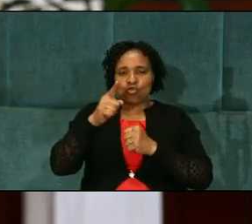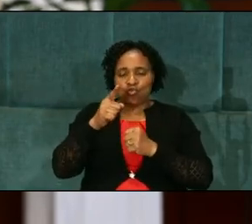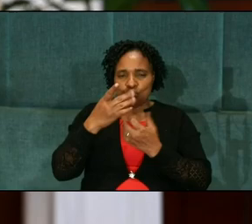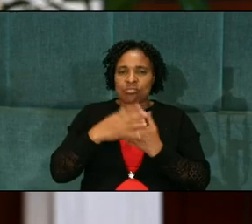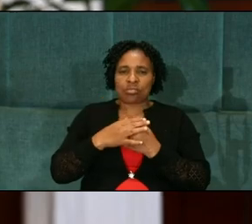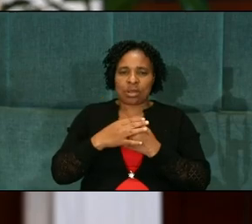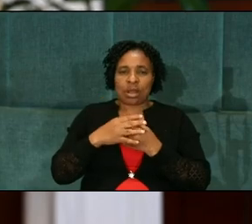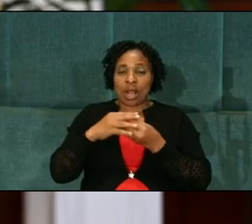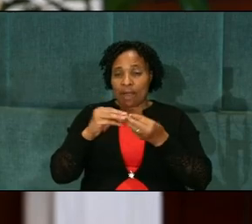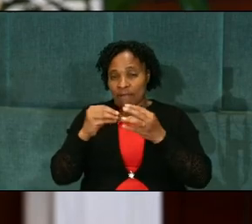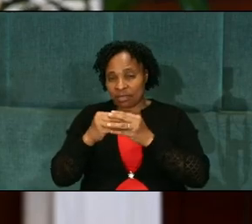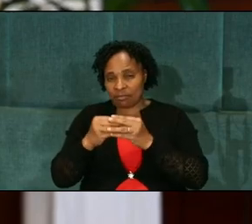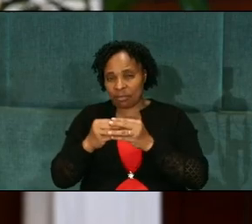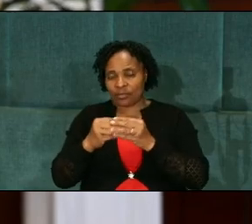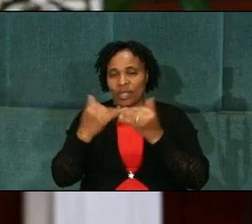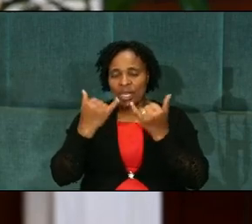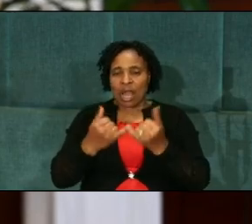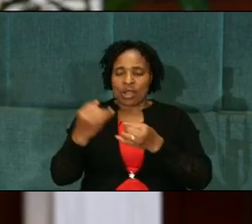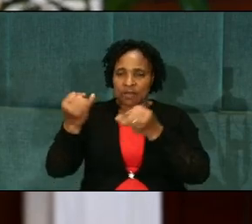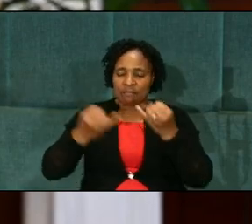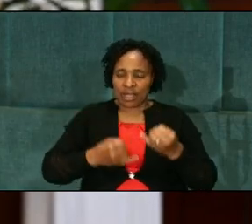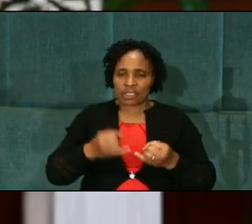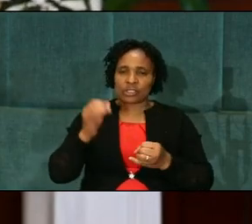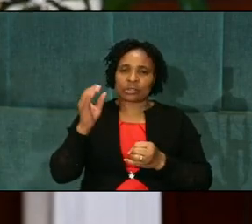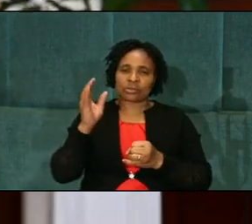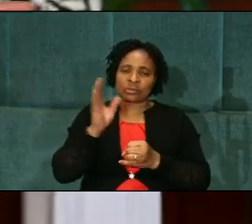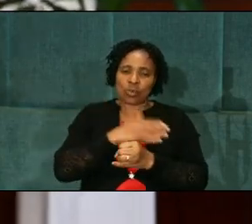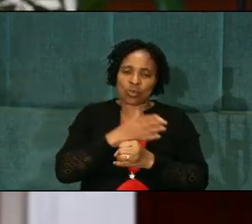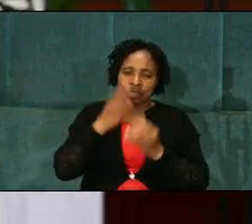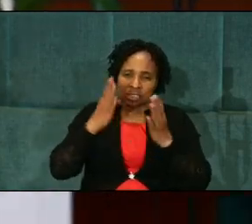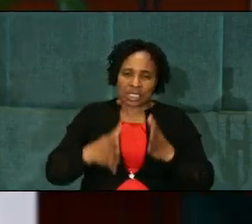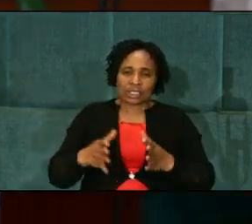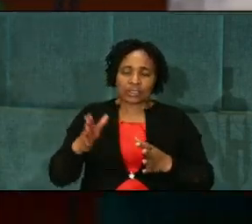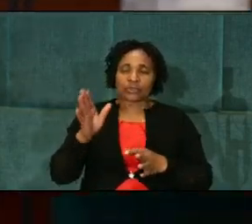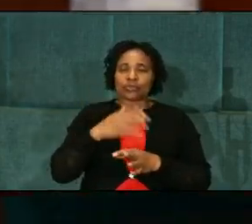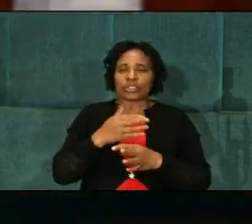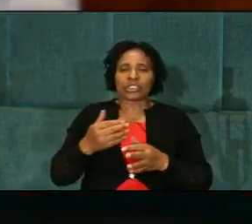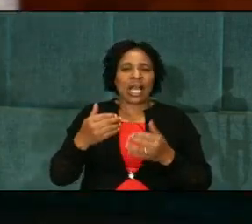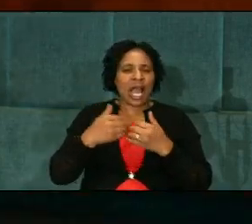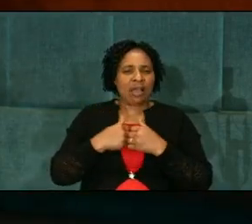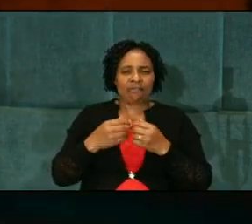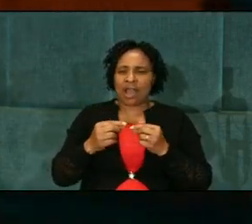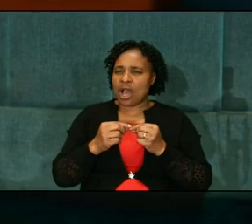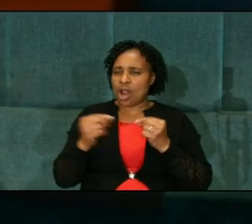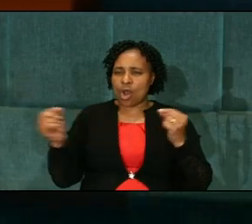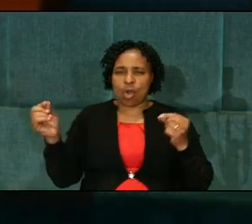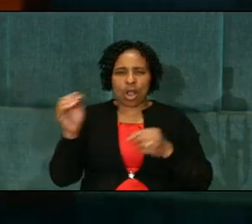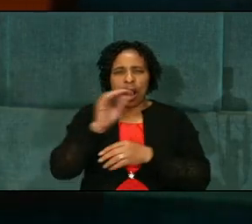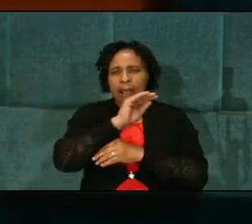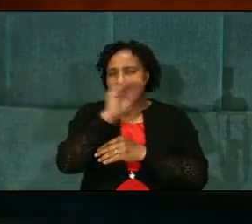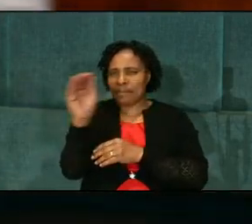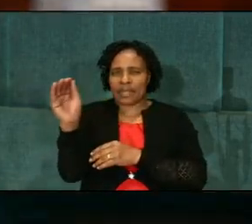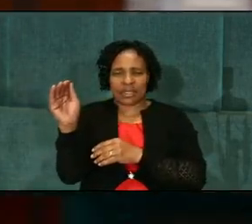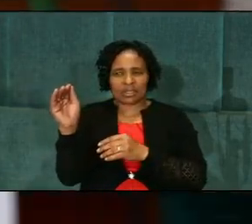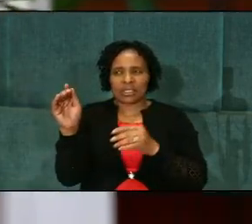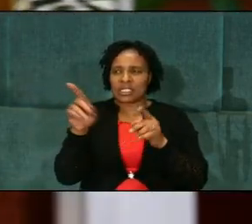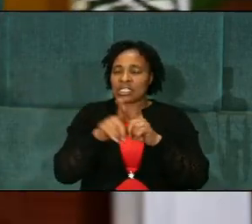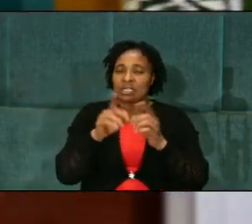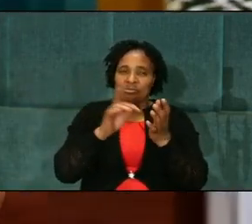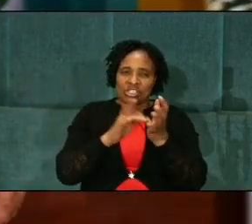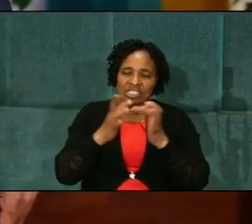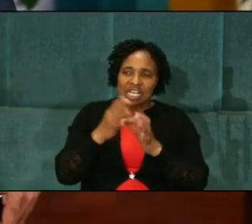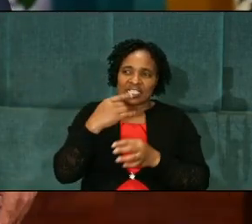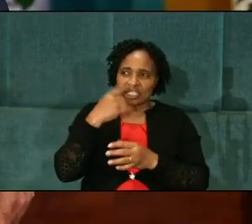invite my choristers to sing. I will not have a long appeal. Like Jesus